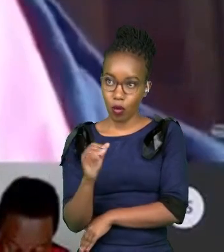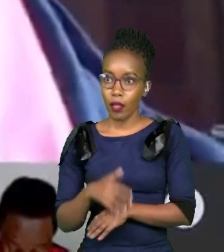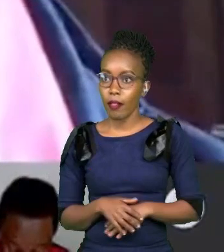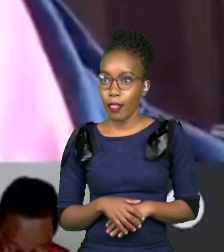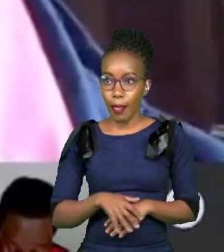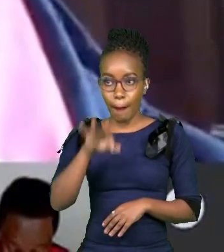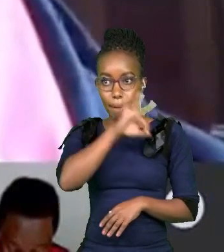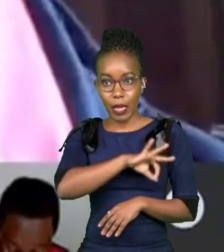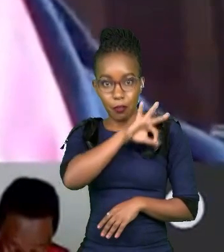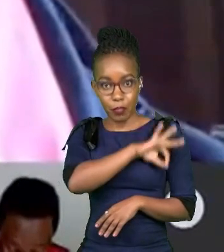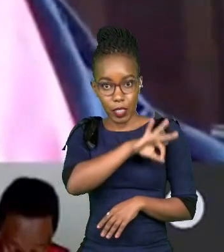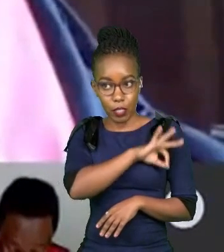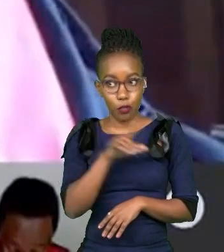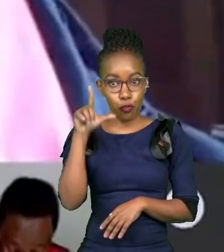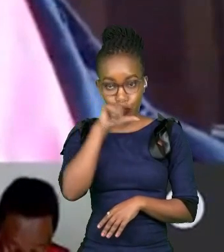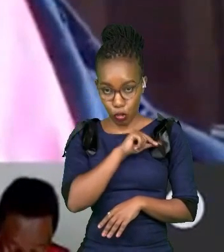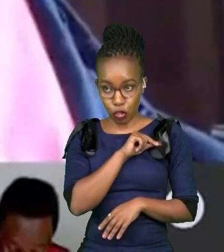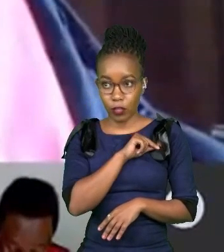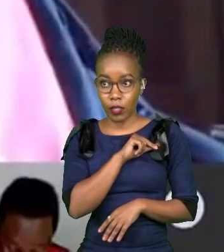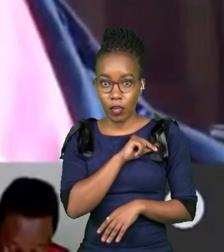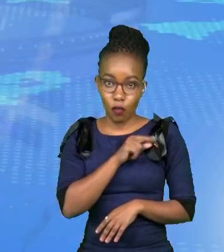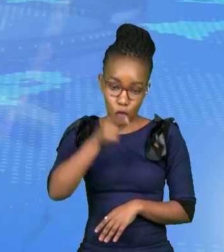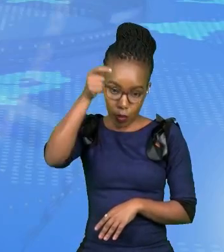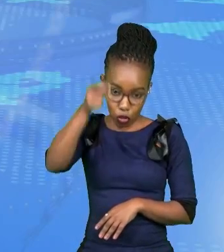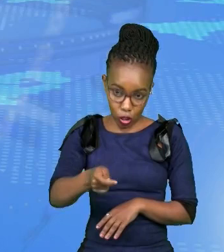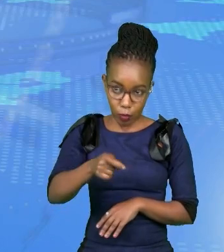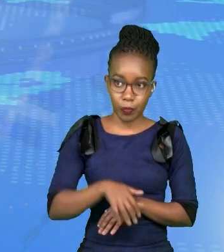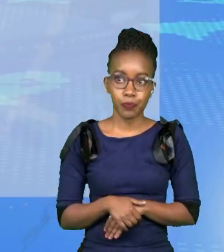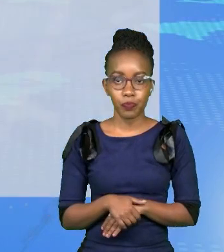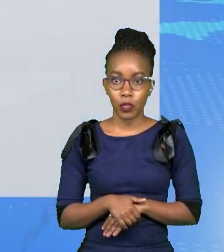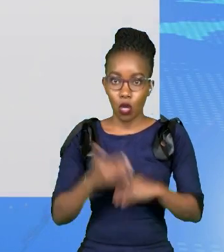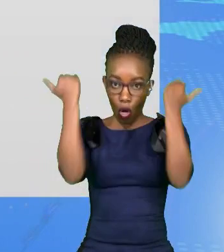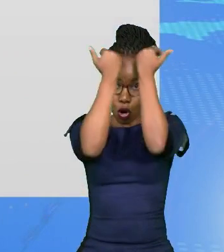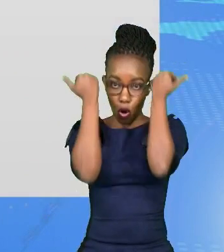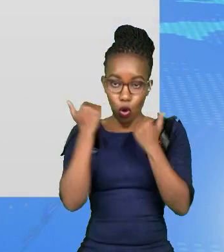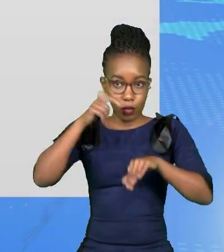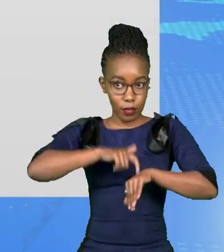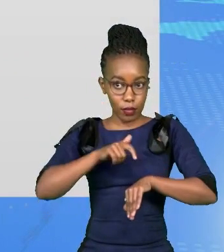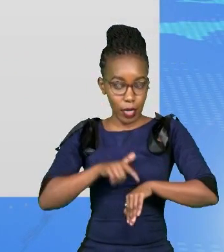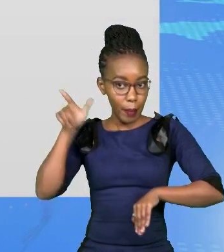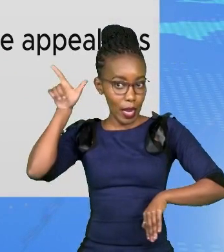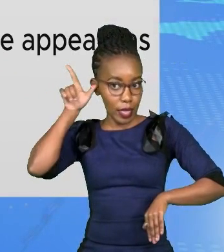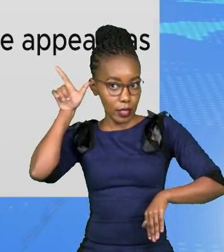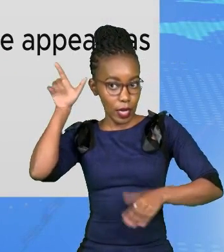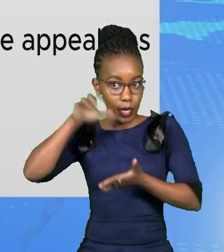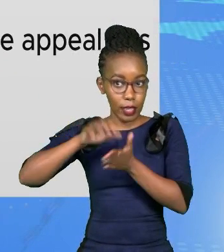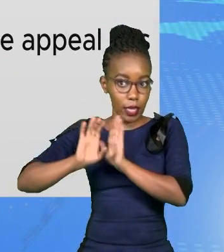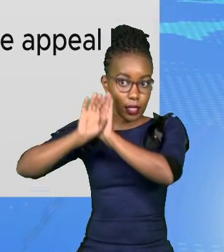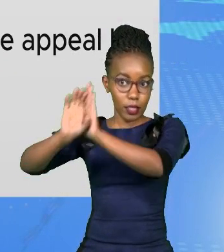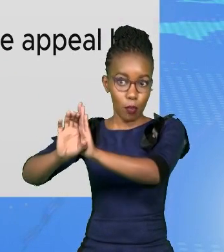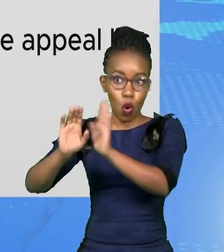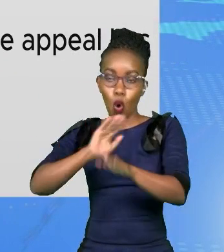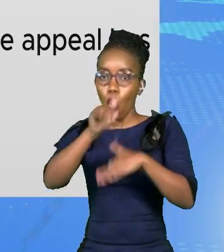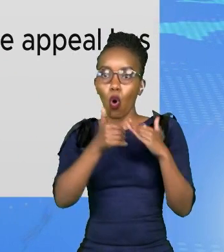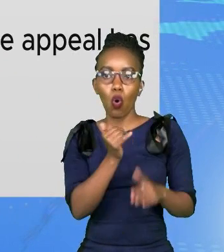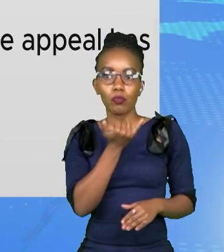already benefited from this judgment. The course during hearing and judgment of murder cases include all